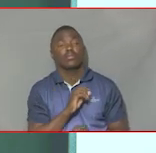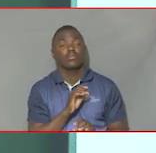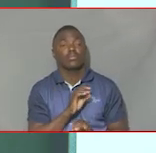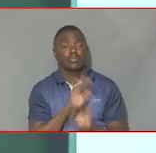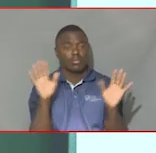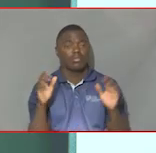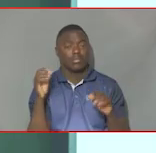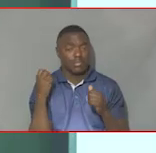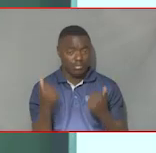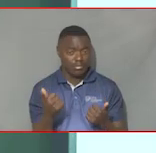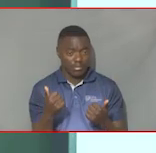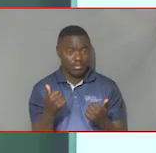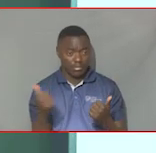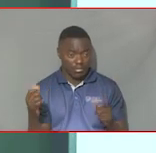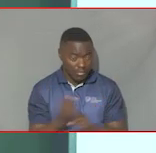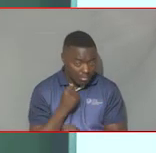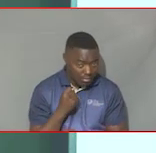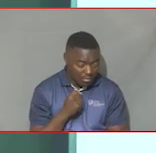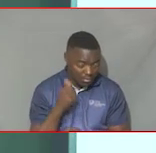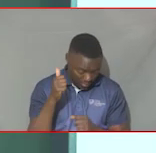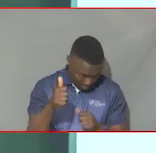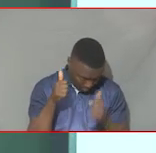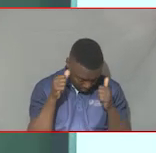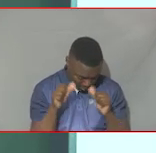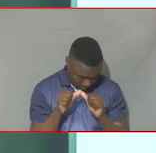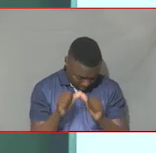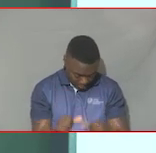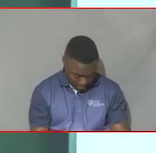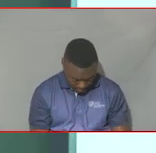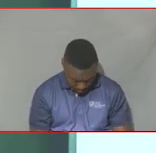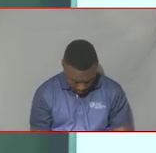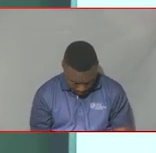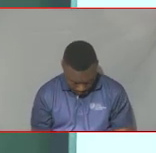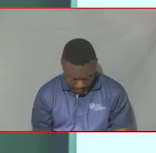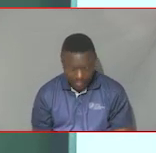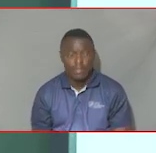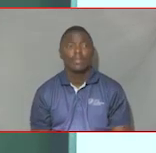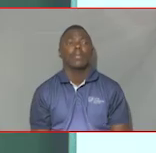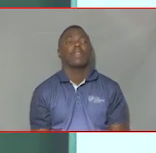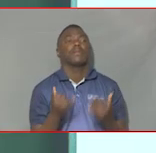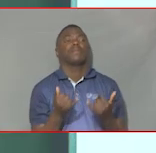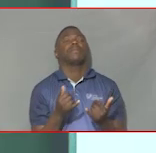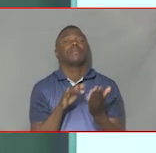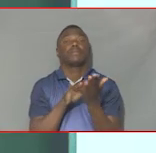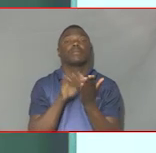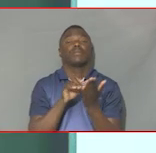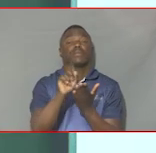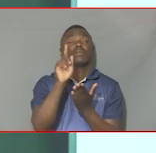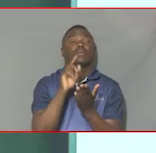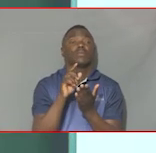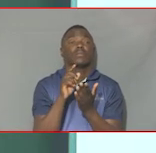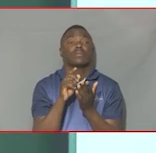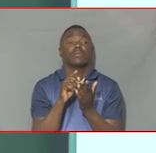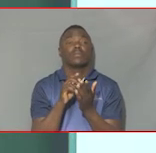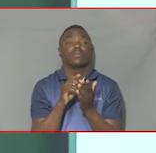clear? Have you got it? Right, next. I want you to go and work out the correlation